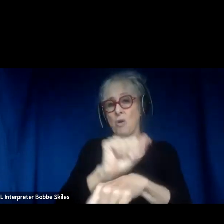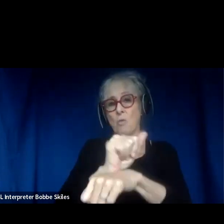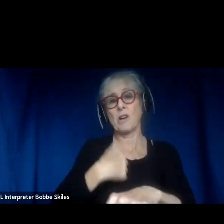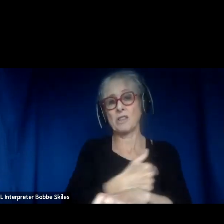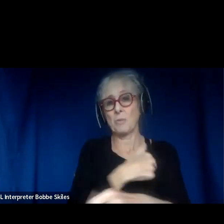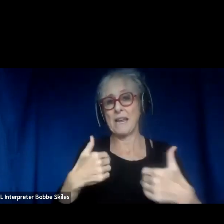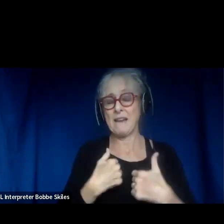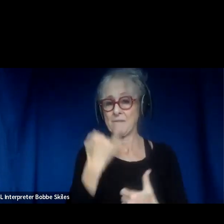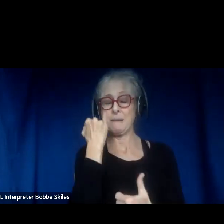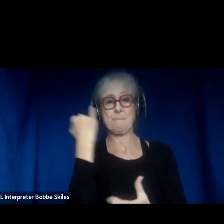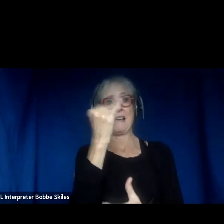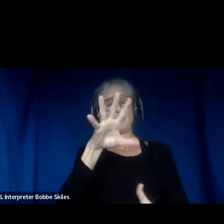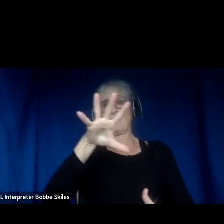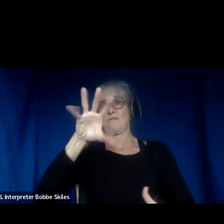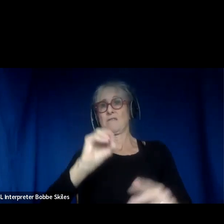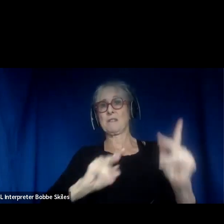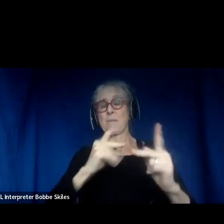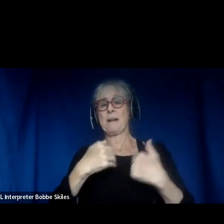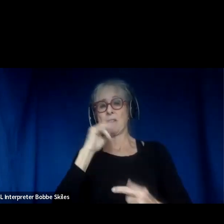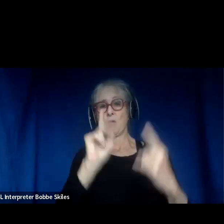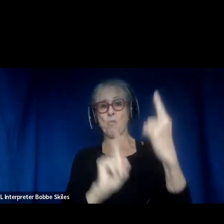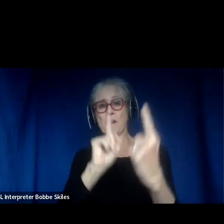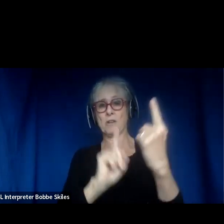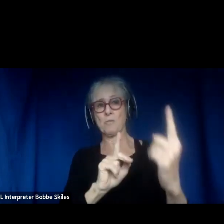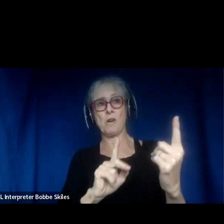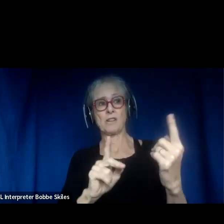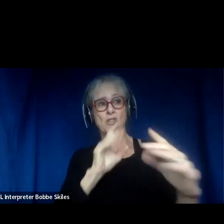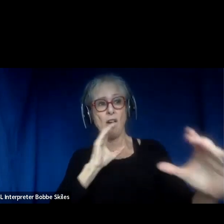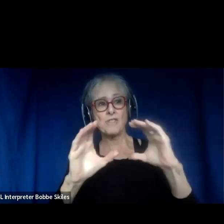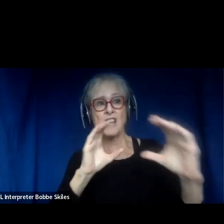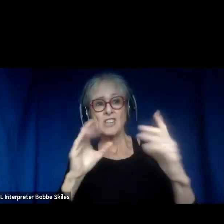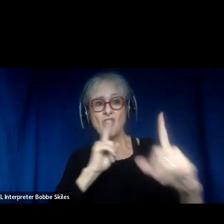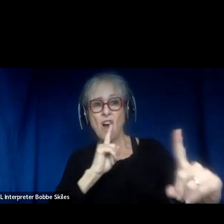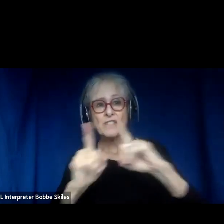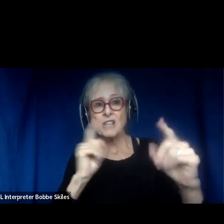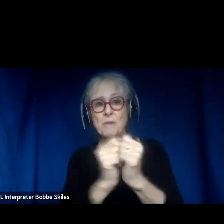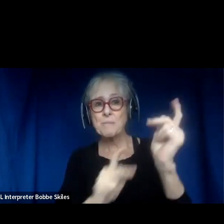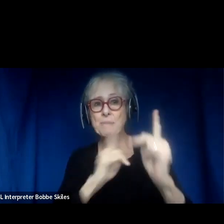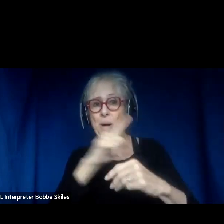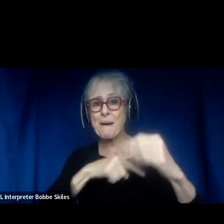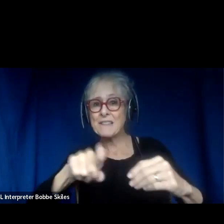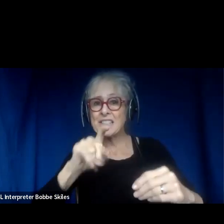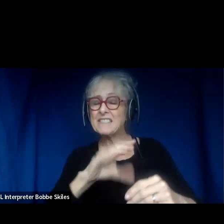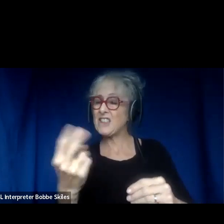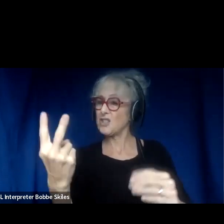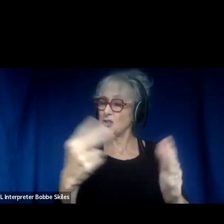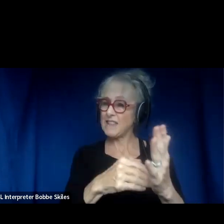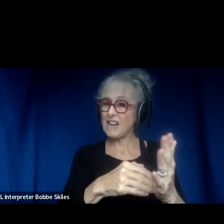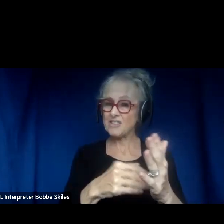imagine 50 people having one-on-one conversations with people about their needs, and there's 2,000 over a year, and that went to